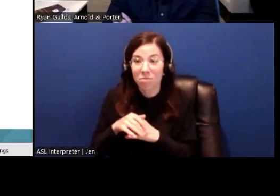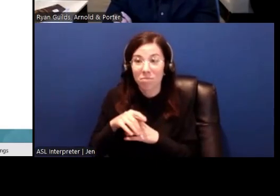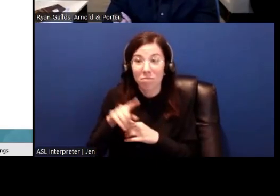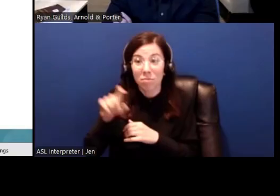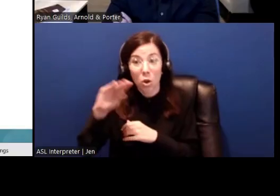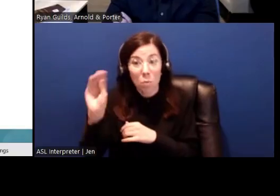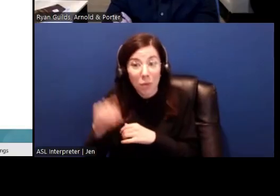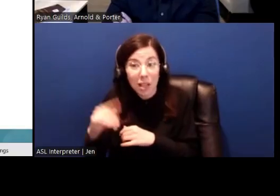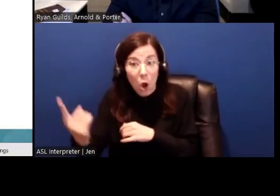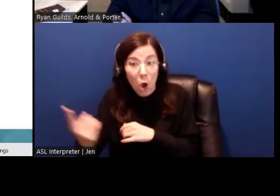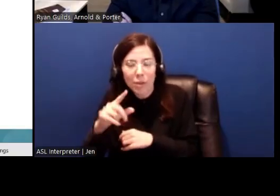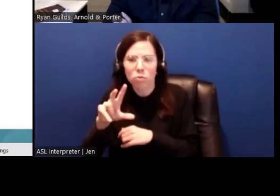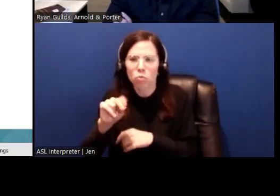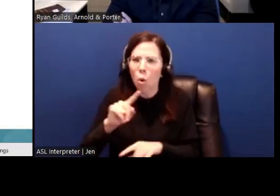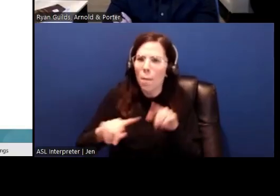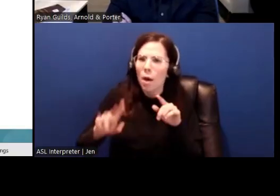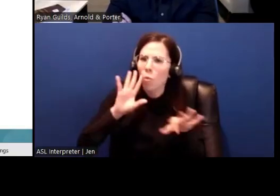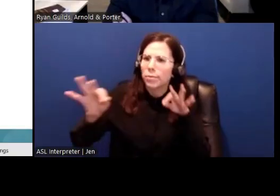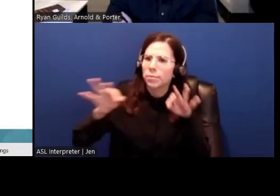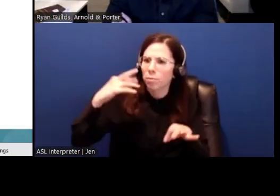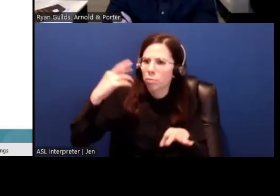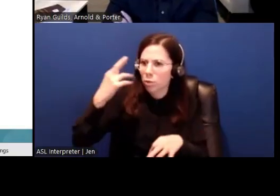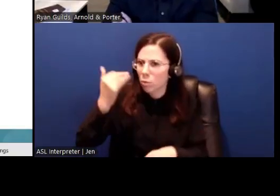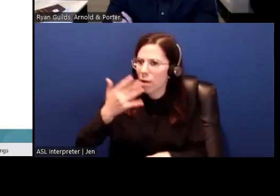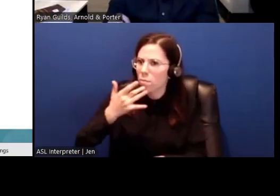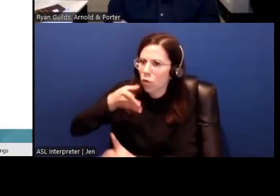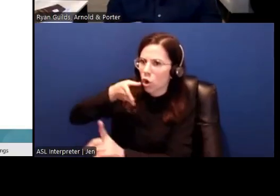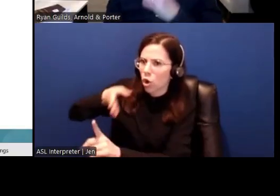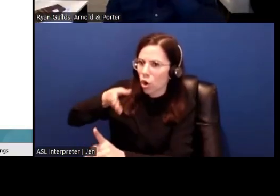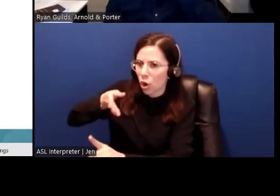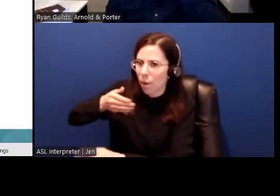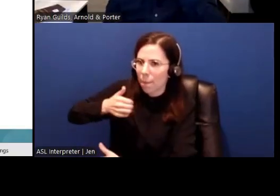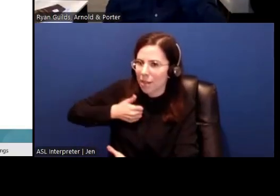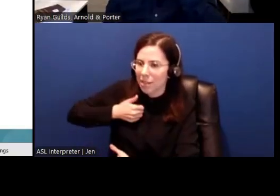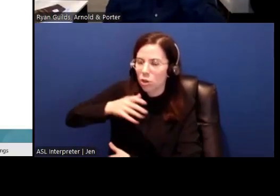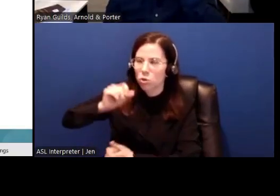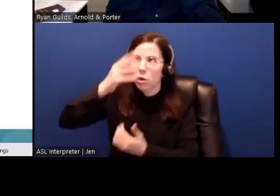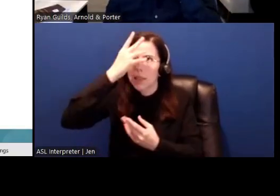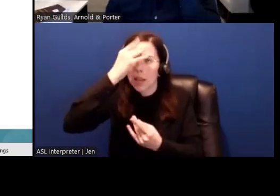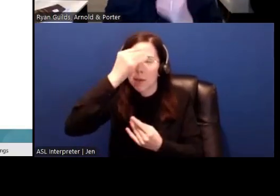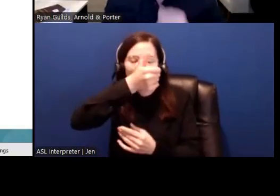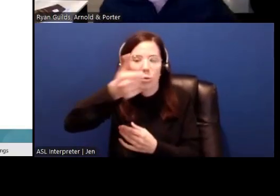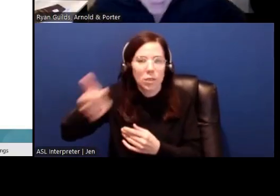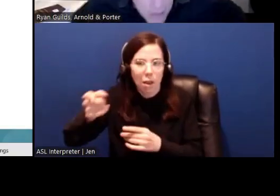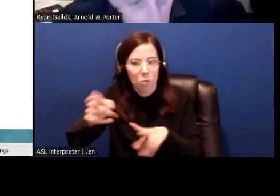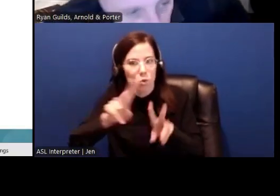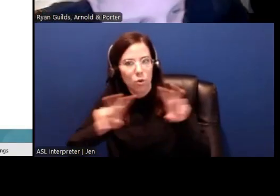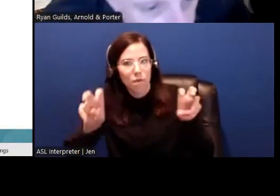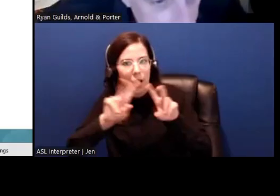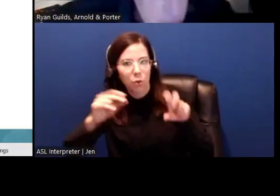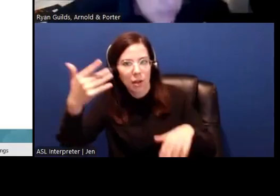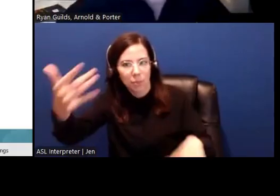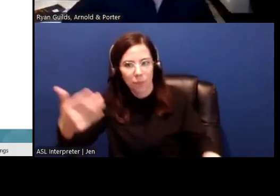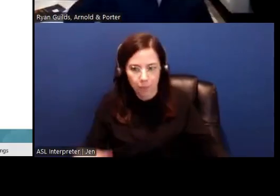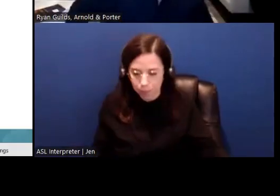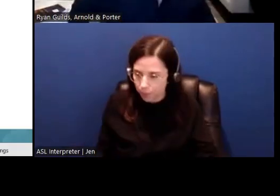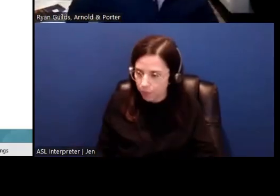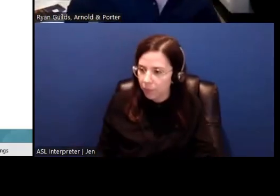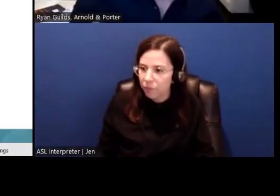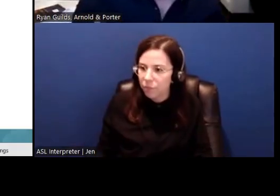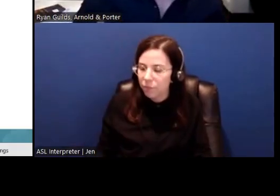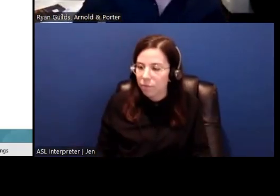certain, but I'll give you some of the reasons why so that you can think through these issues as you're evaluating. It is, in